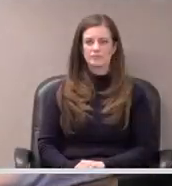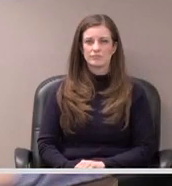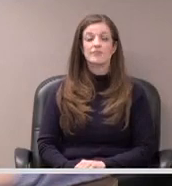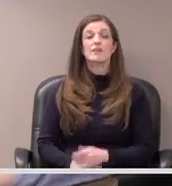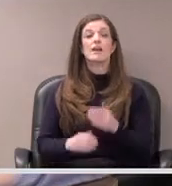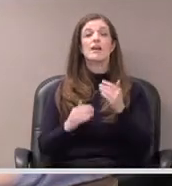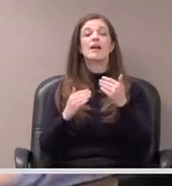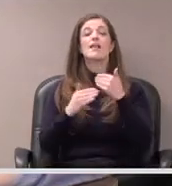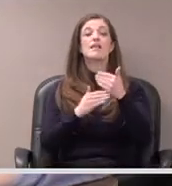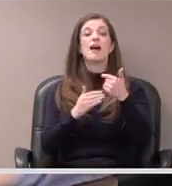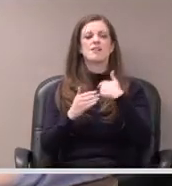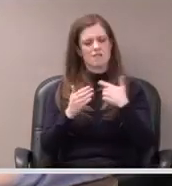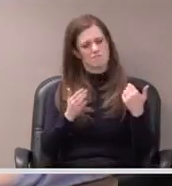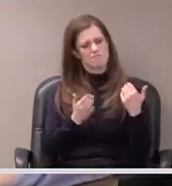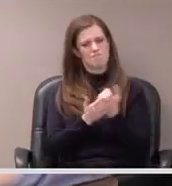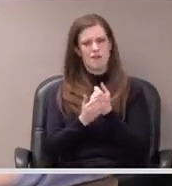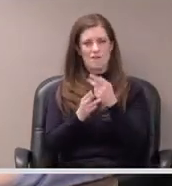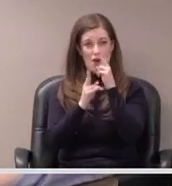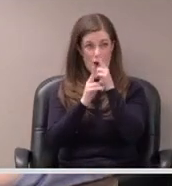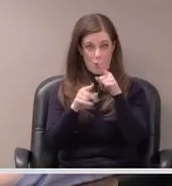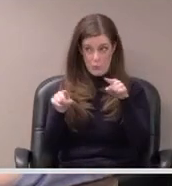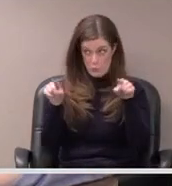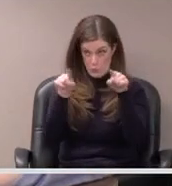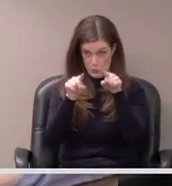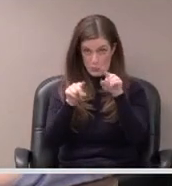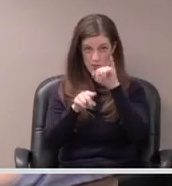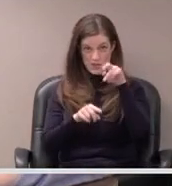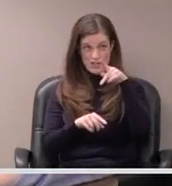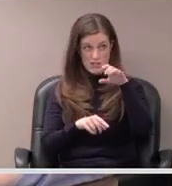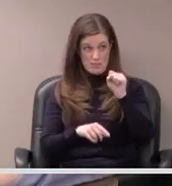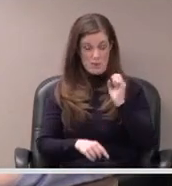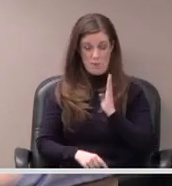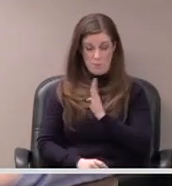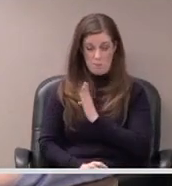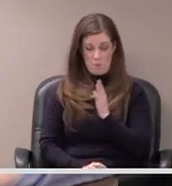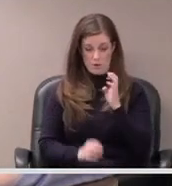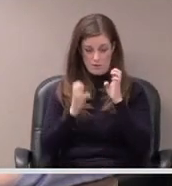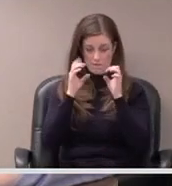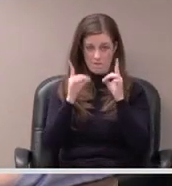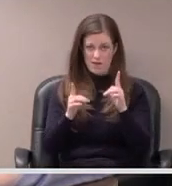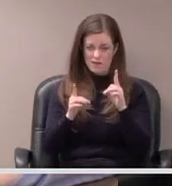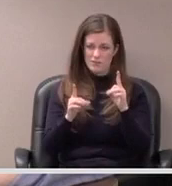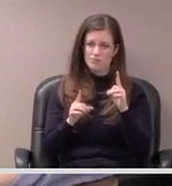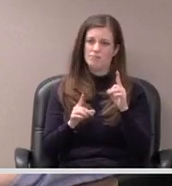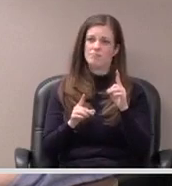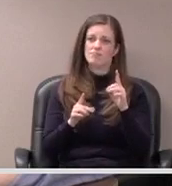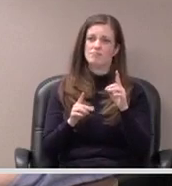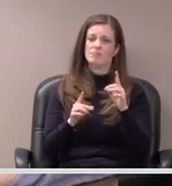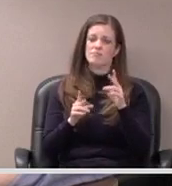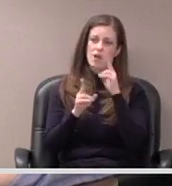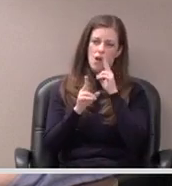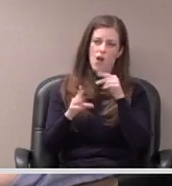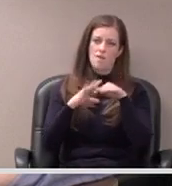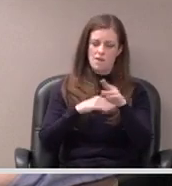Up next, we have the privilege of honoring you, the Jefferson County Board of Education, and observance of